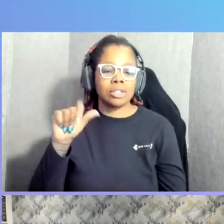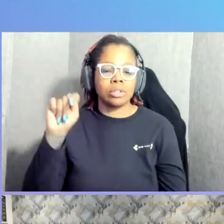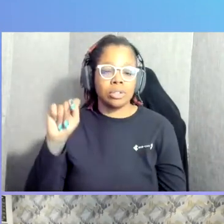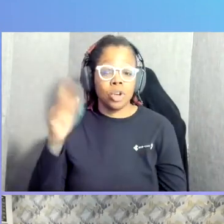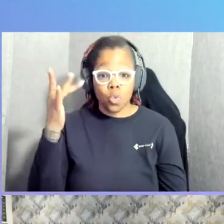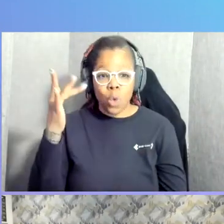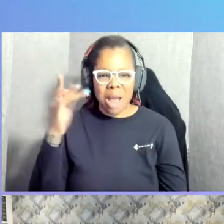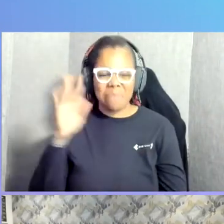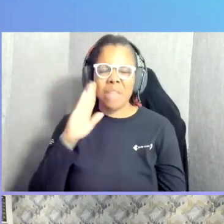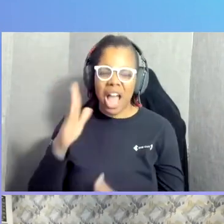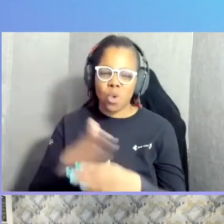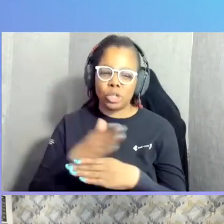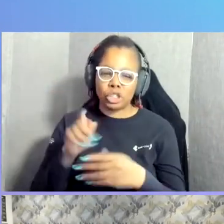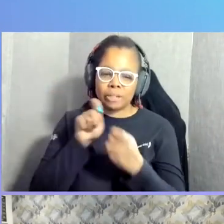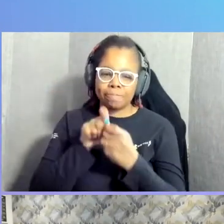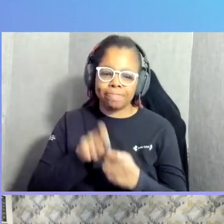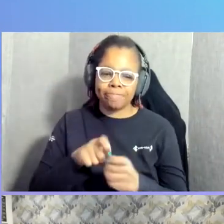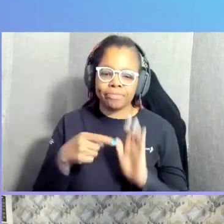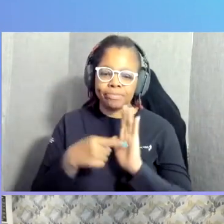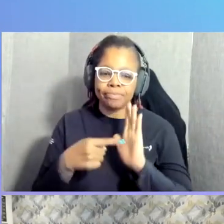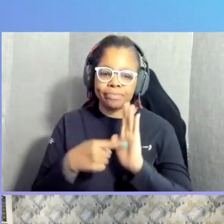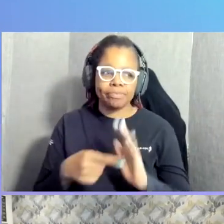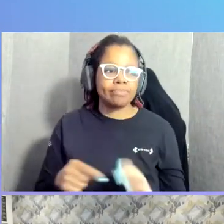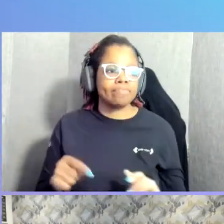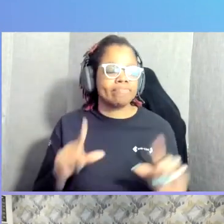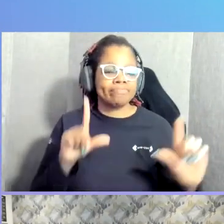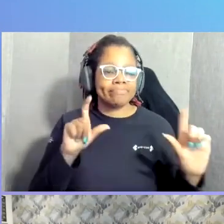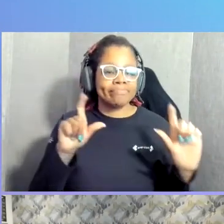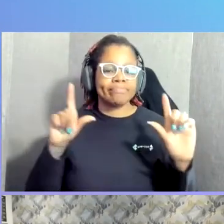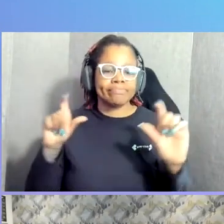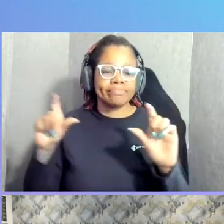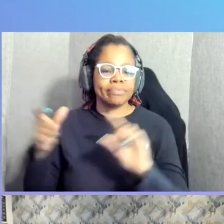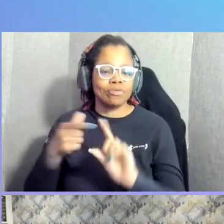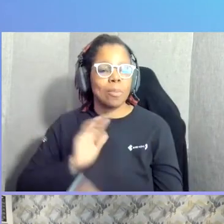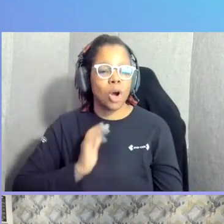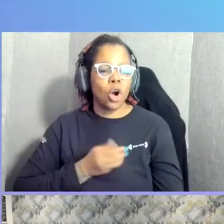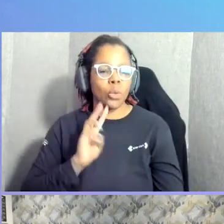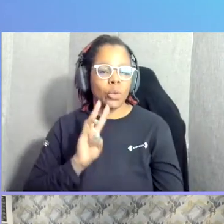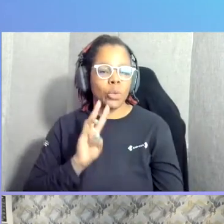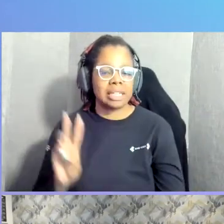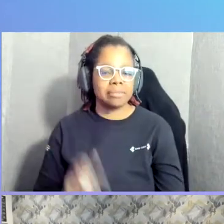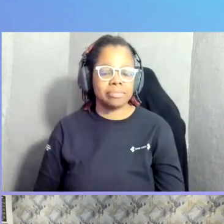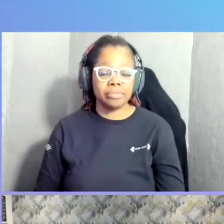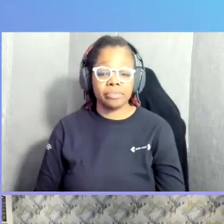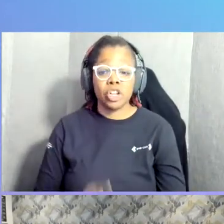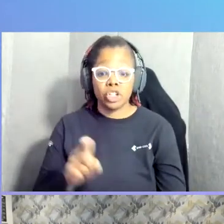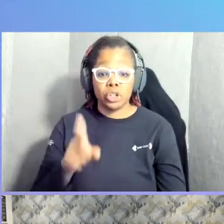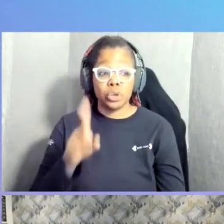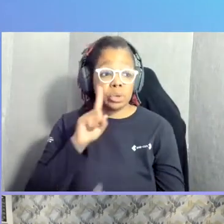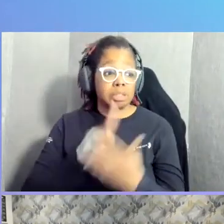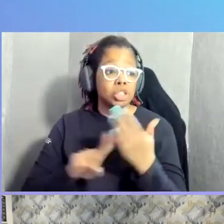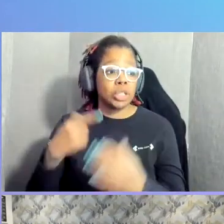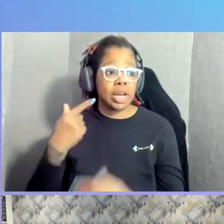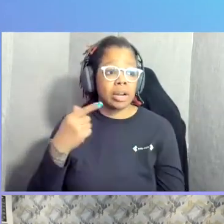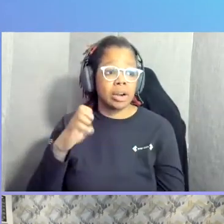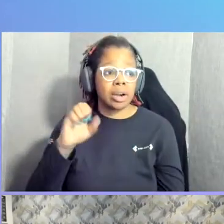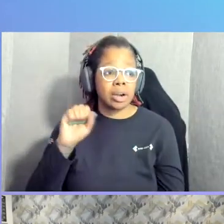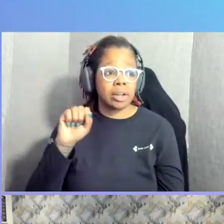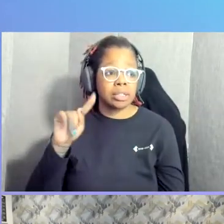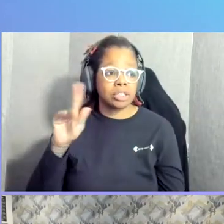some examples. There are screenshots from our website. You can check Gestalt